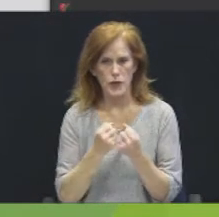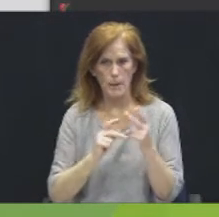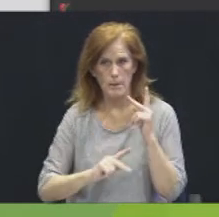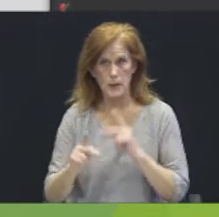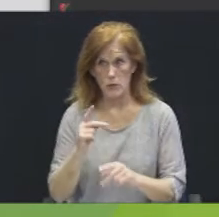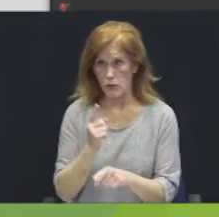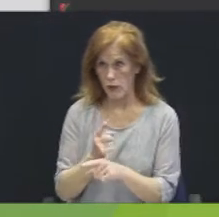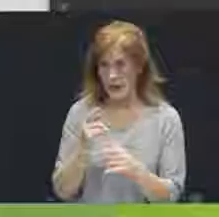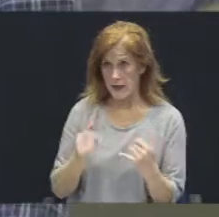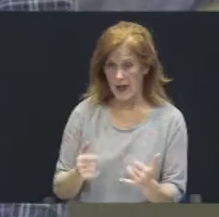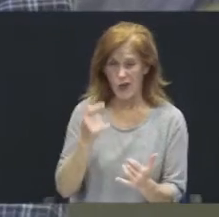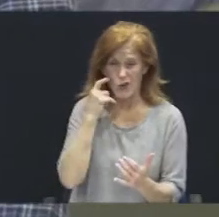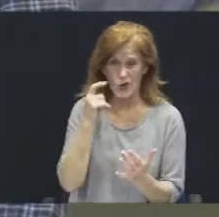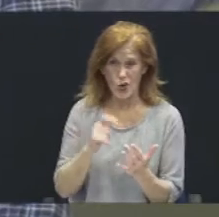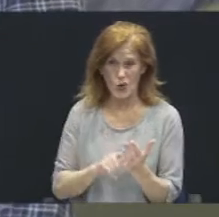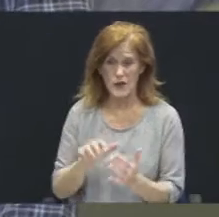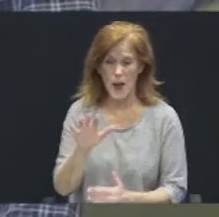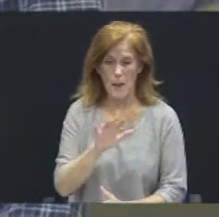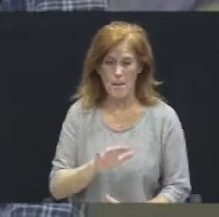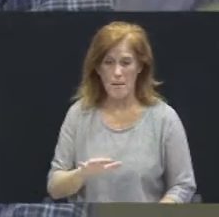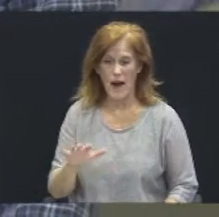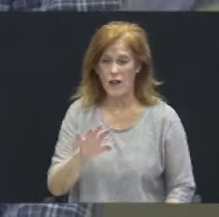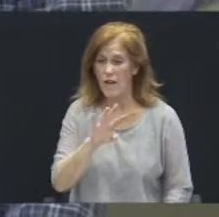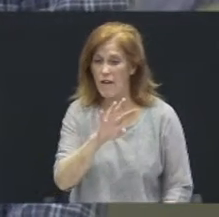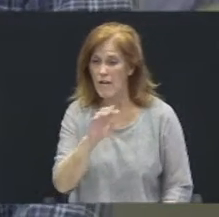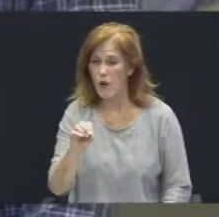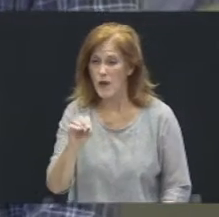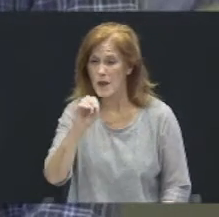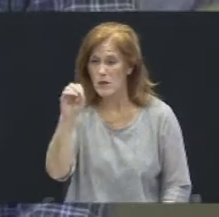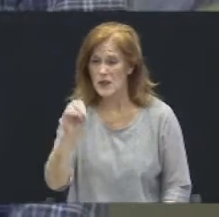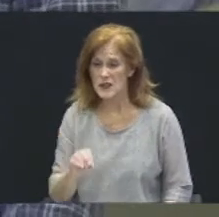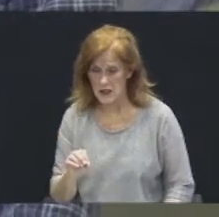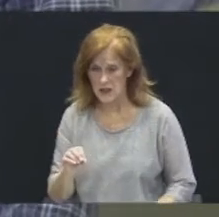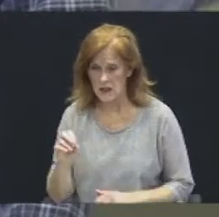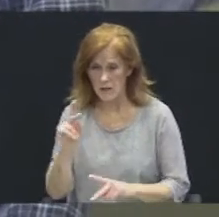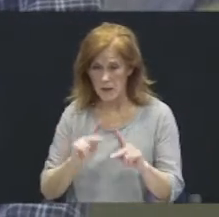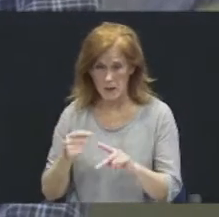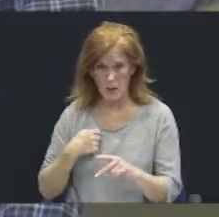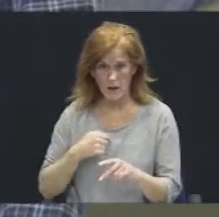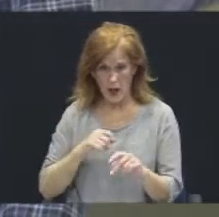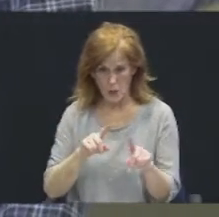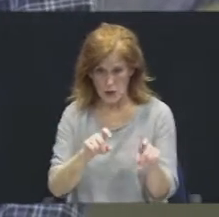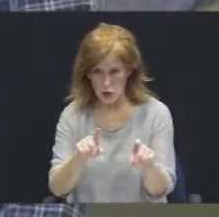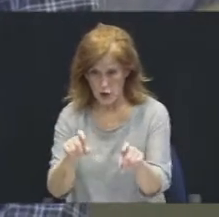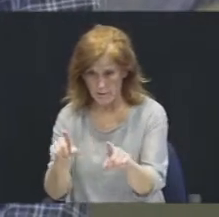now we're seeing about 40% of individuals that we surveyed